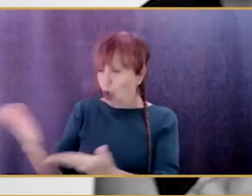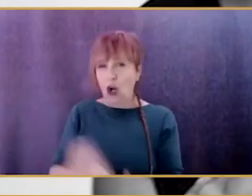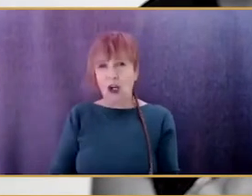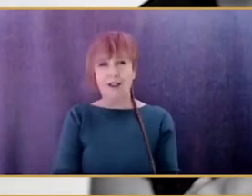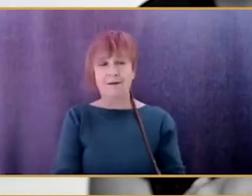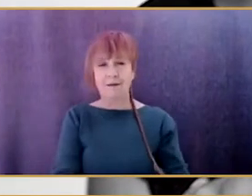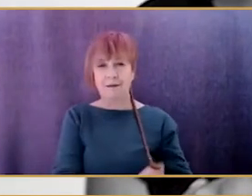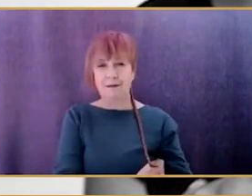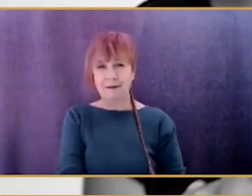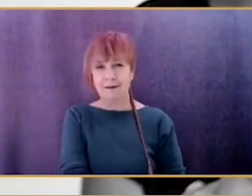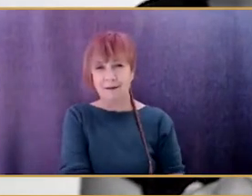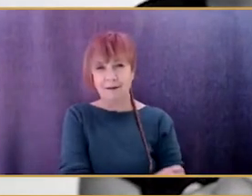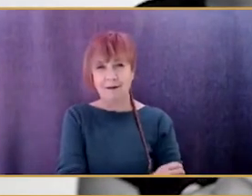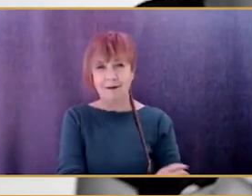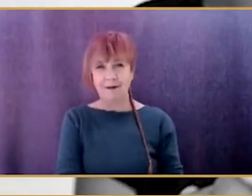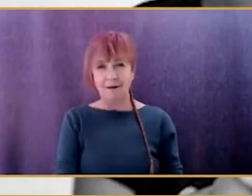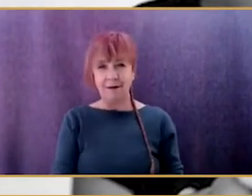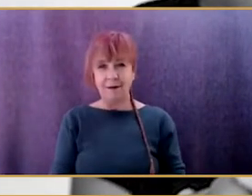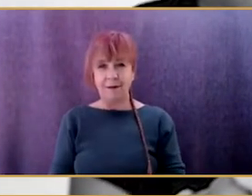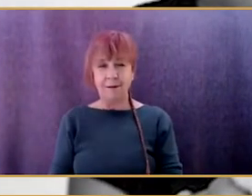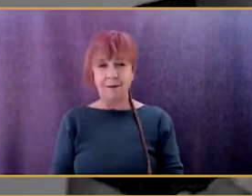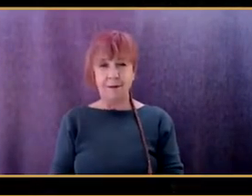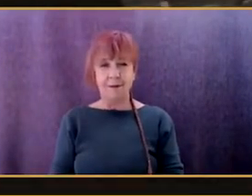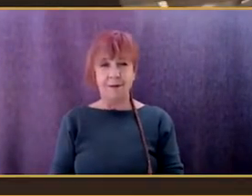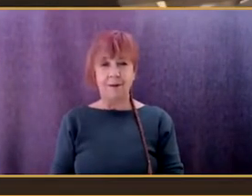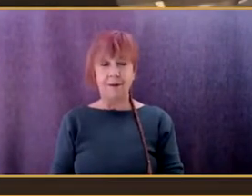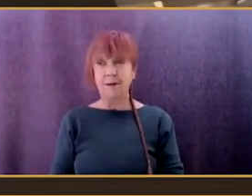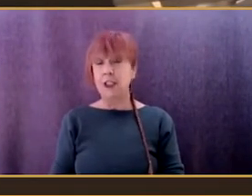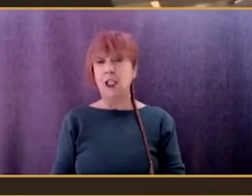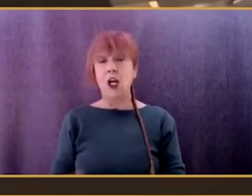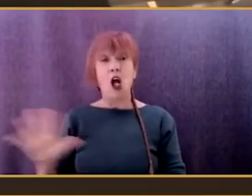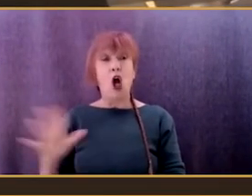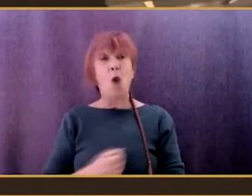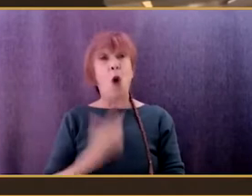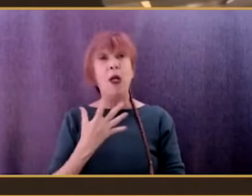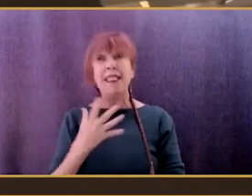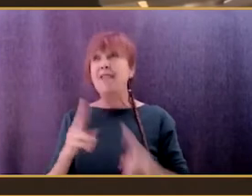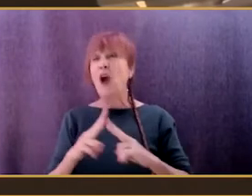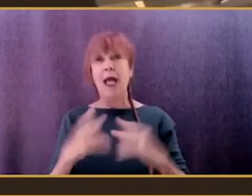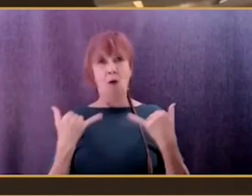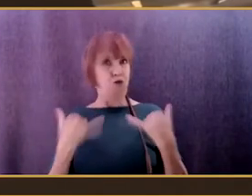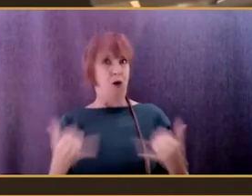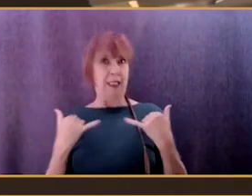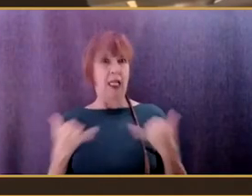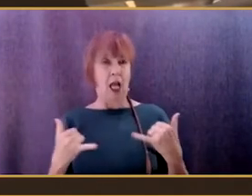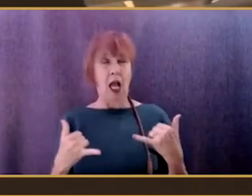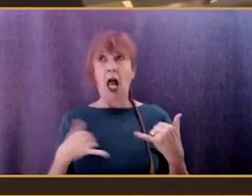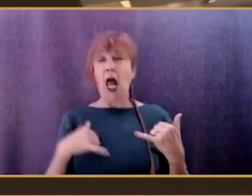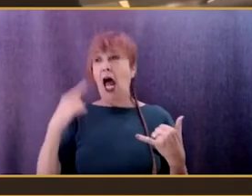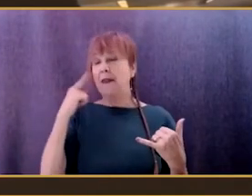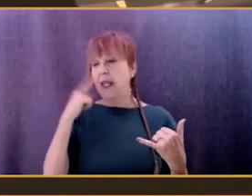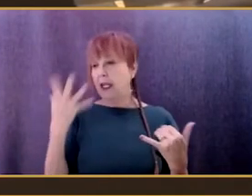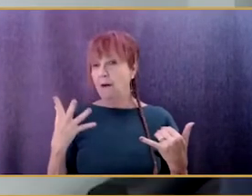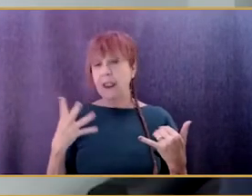Photos of Smith Smiling with students, family, and colleagues Her career is very present tense to me I think about the things that